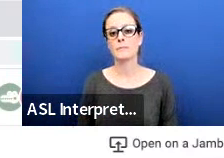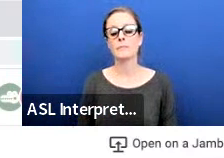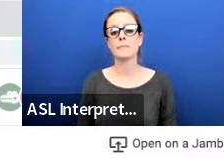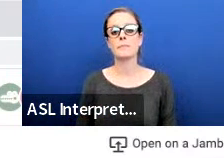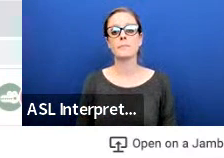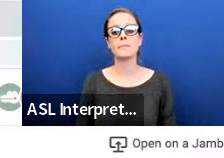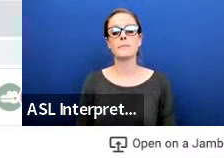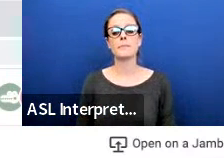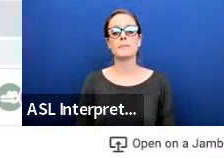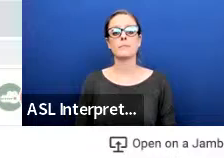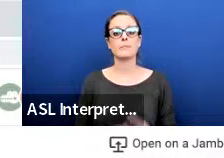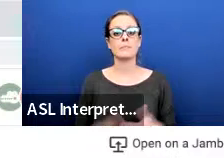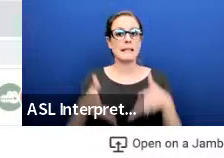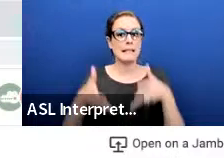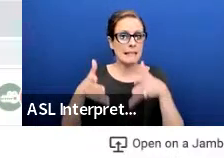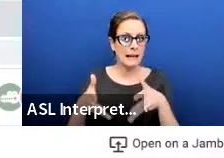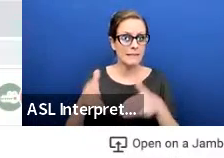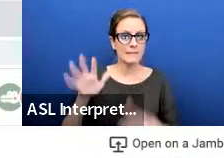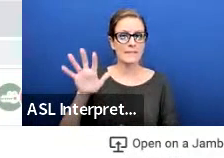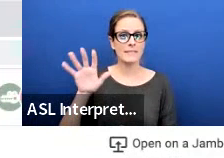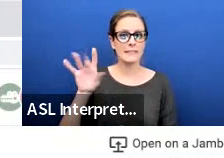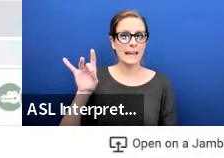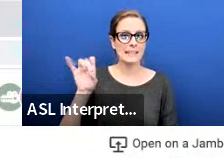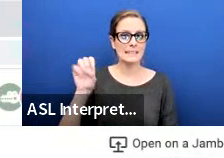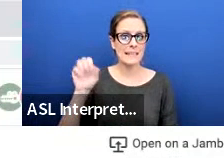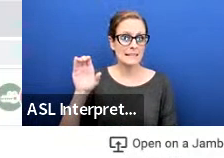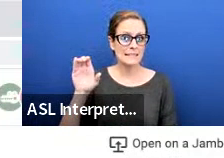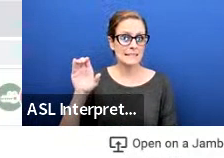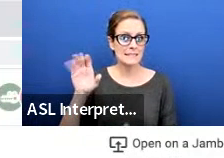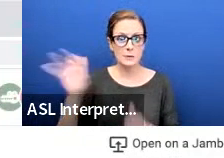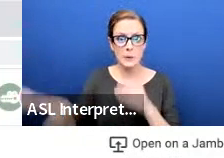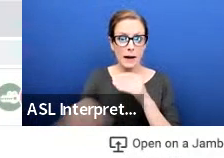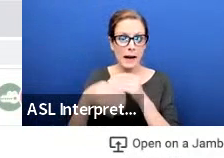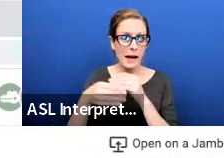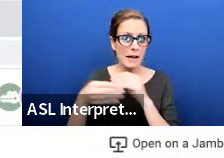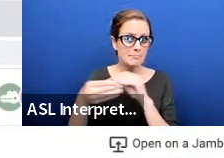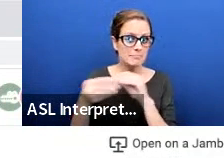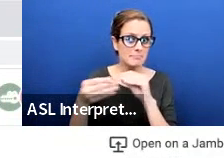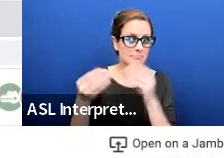Others in the last 58 seconds that would like to add to the conversation?